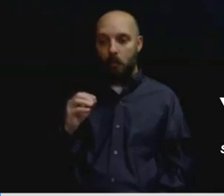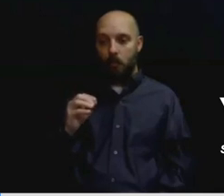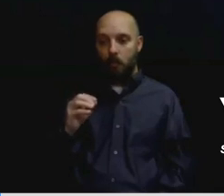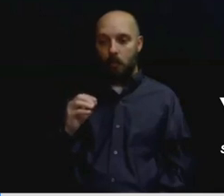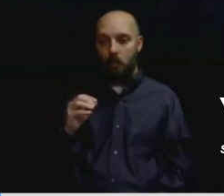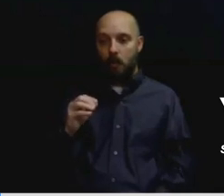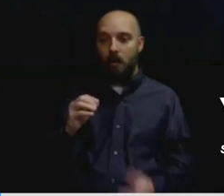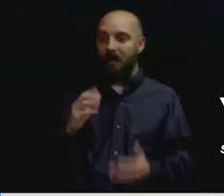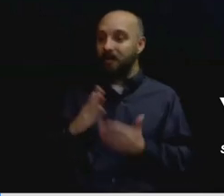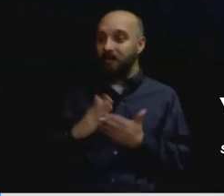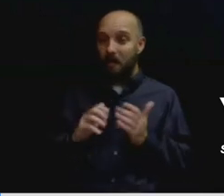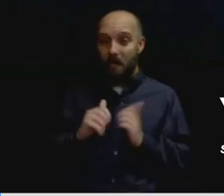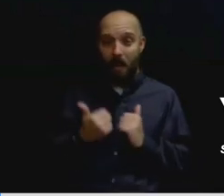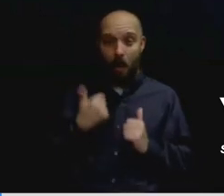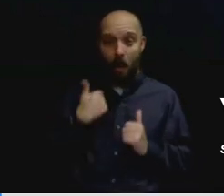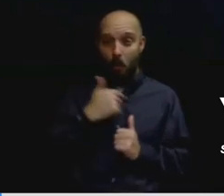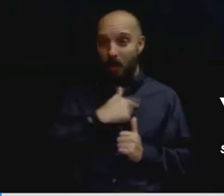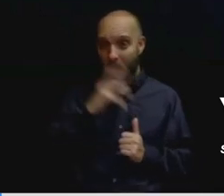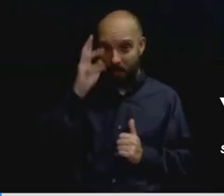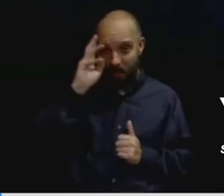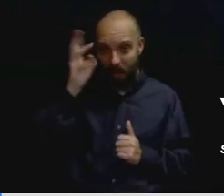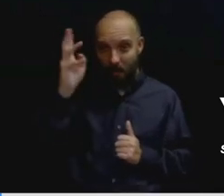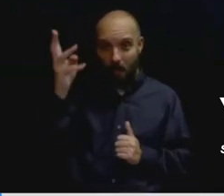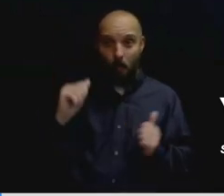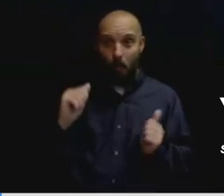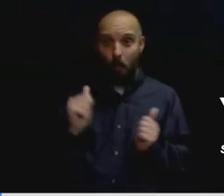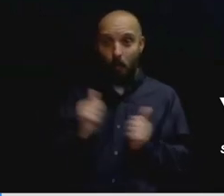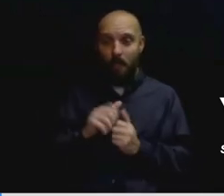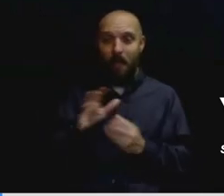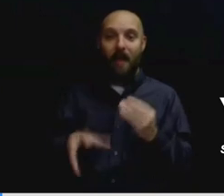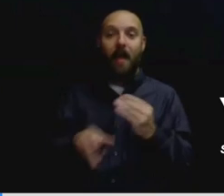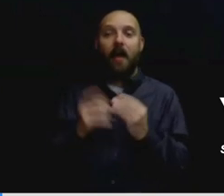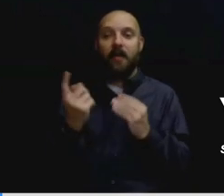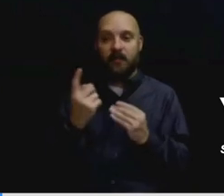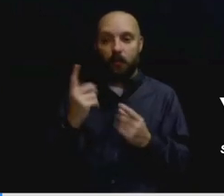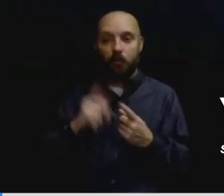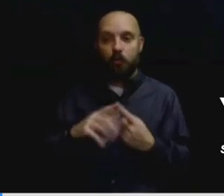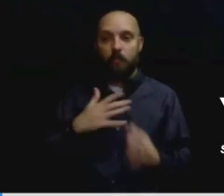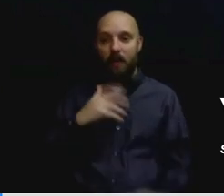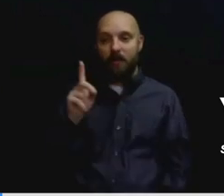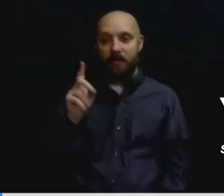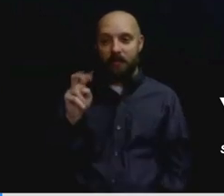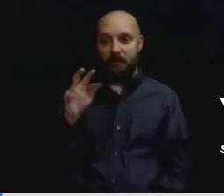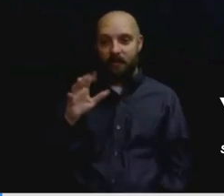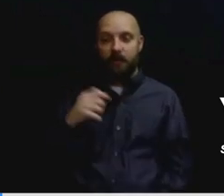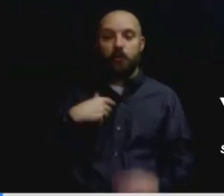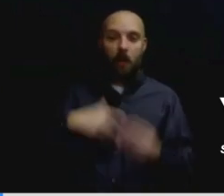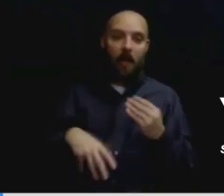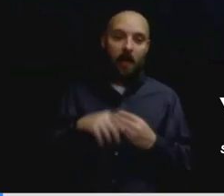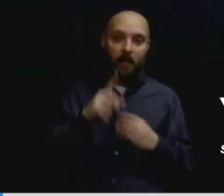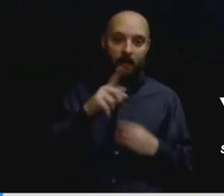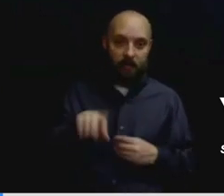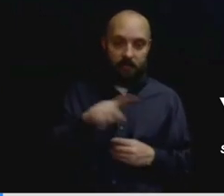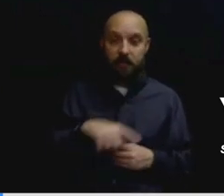somehow we came up with adding something to my device. So this is what I added. The next